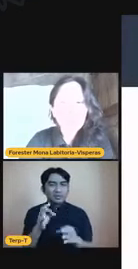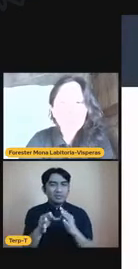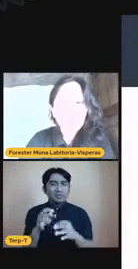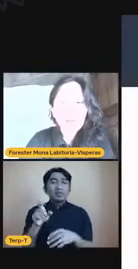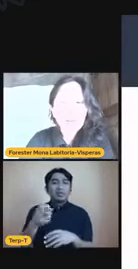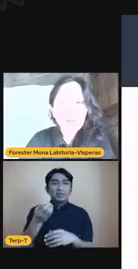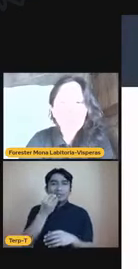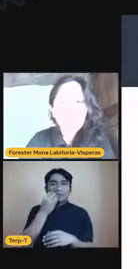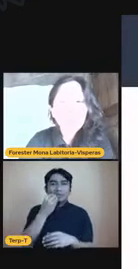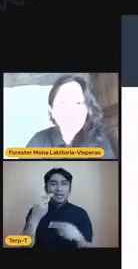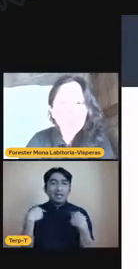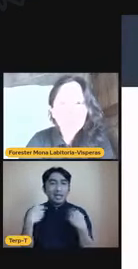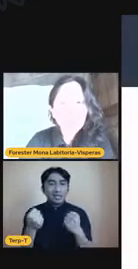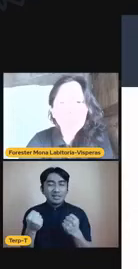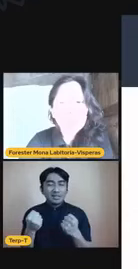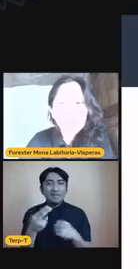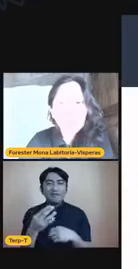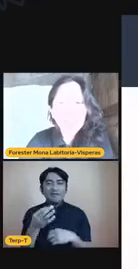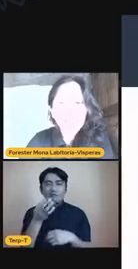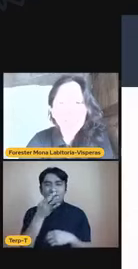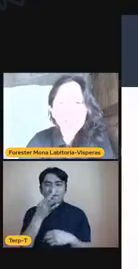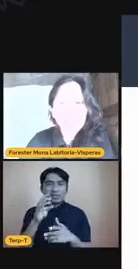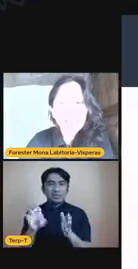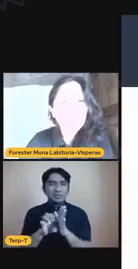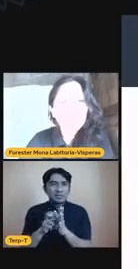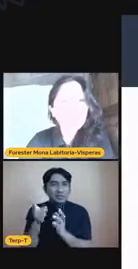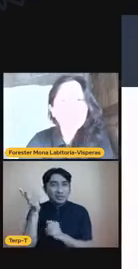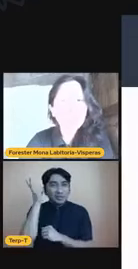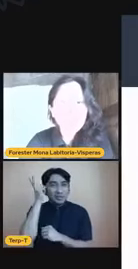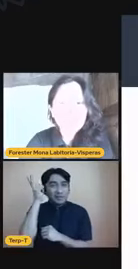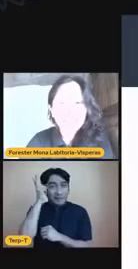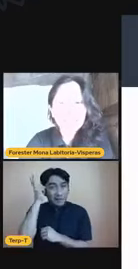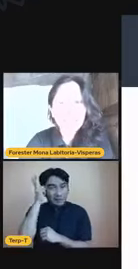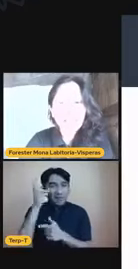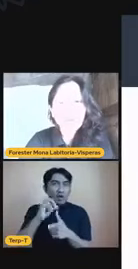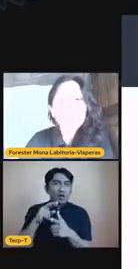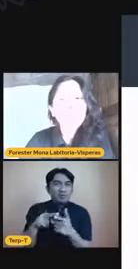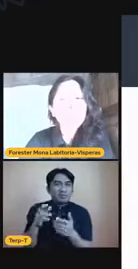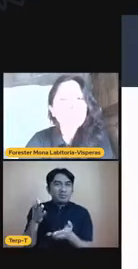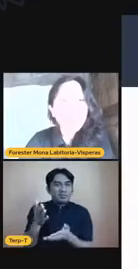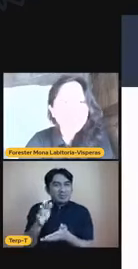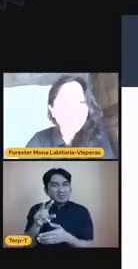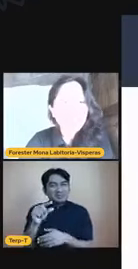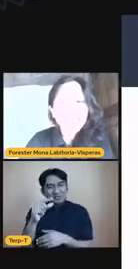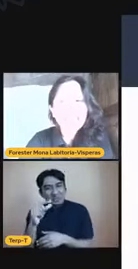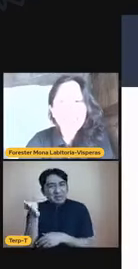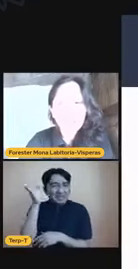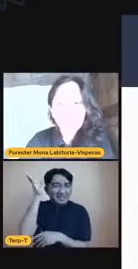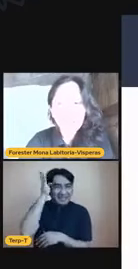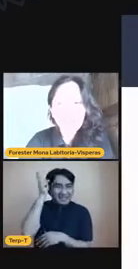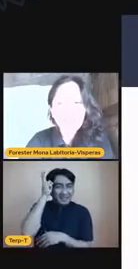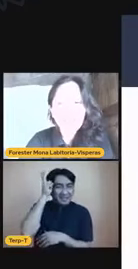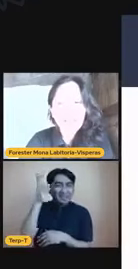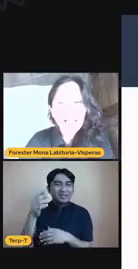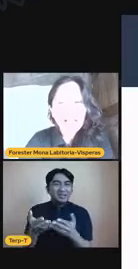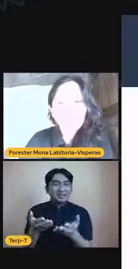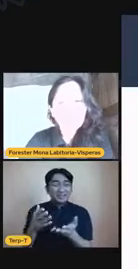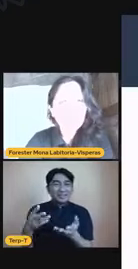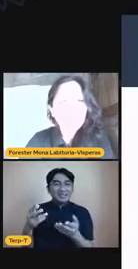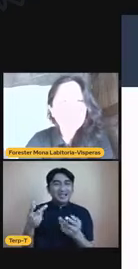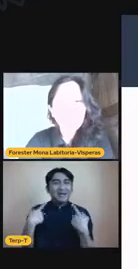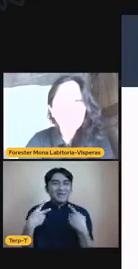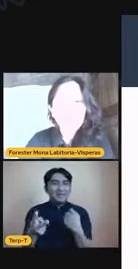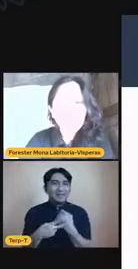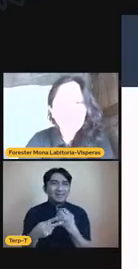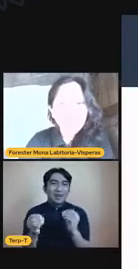food. Being vegan or even slightly vegan is matipid. Pati bulsa natin magiging healthy. I